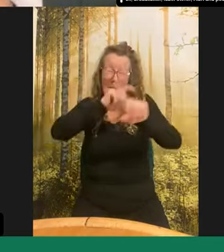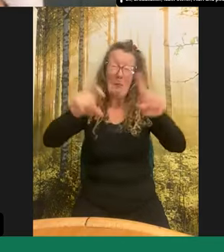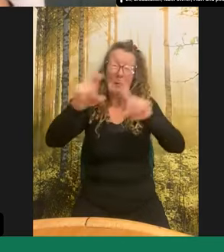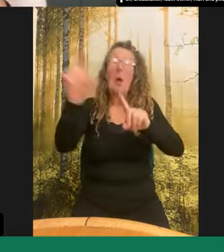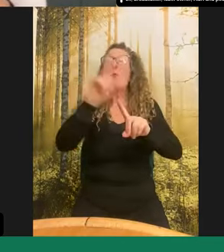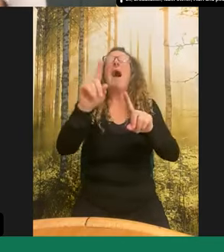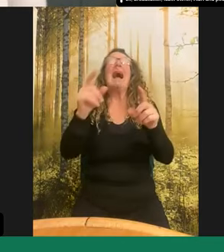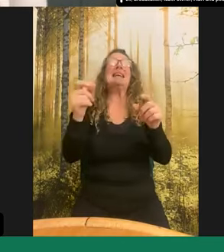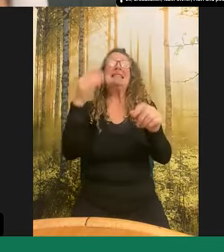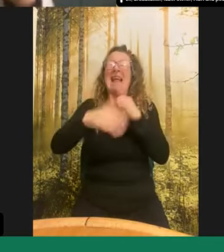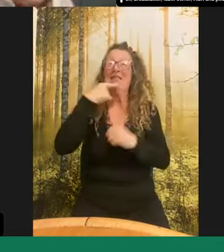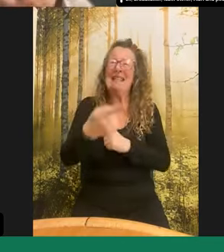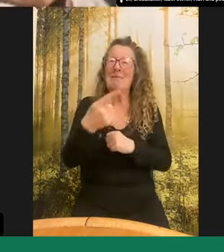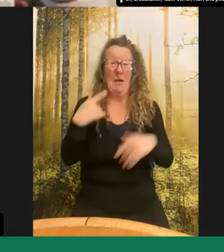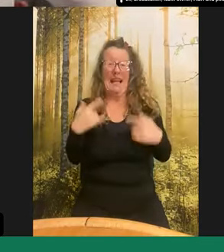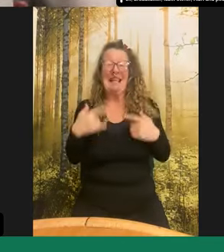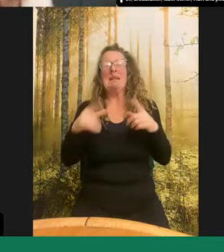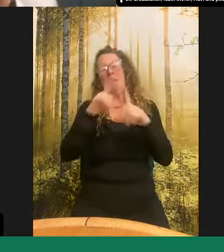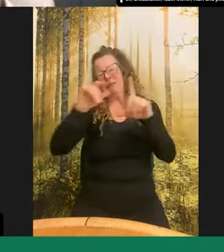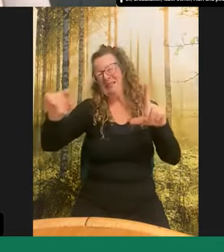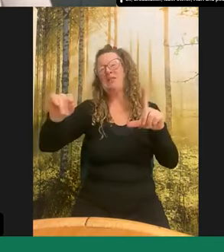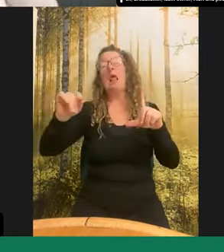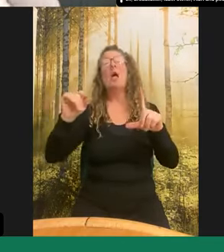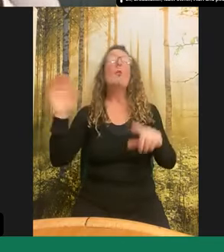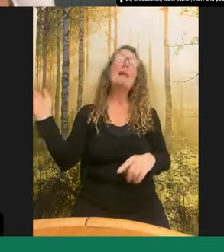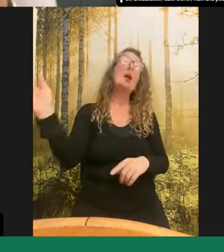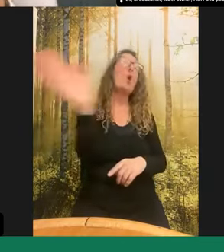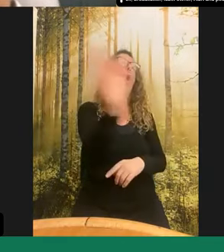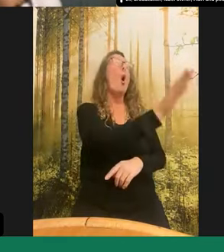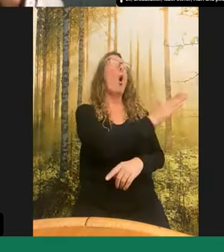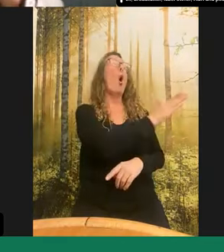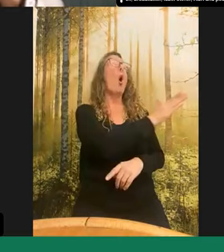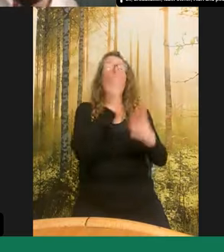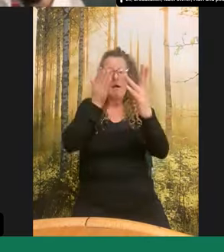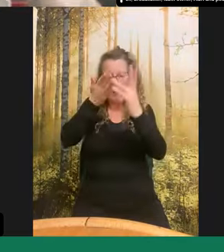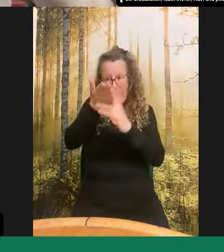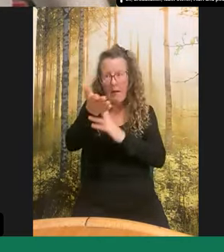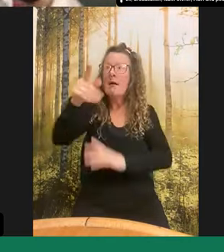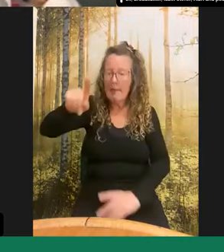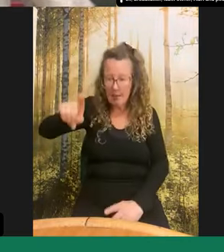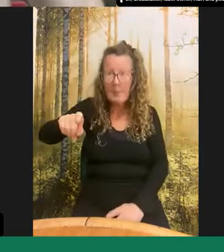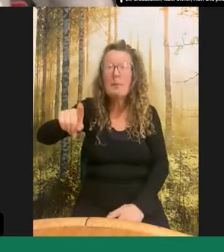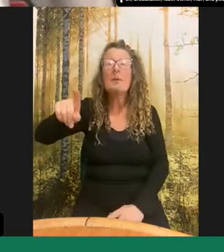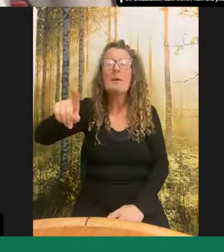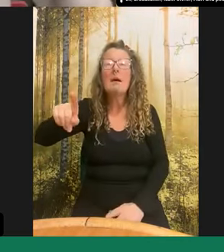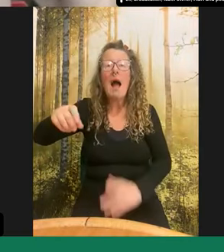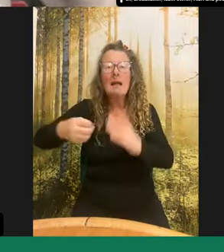exciting about the digital space is that it's a space where we could all enter, and it's a space that's evolving. So there are shelves, people